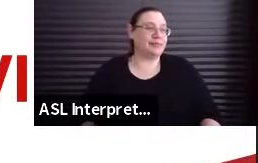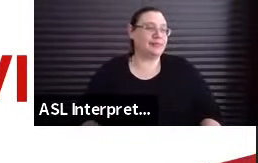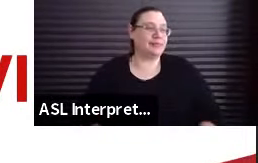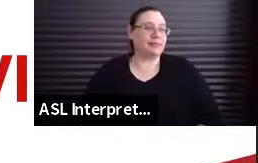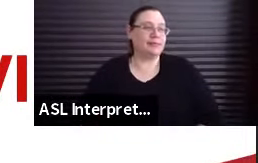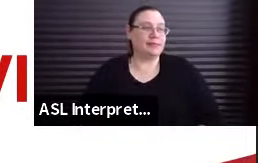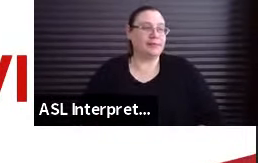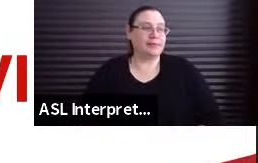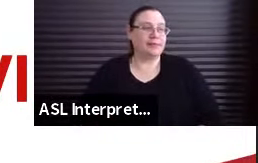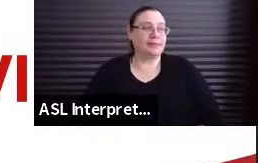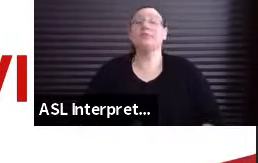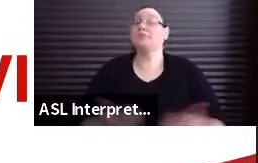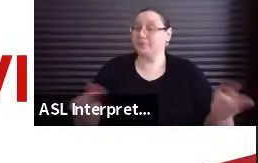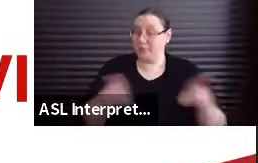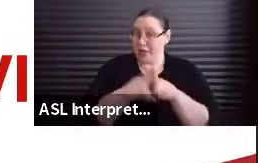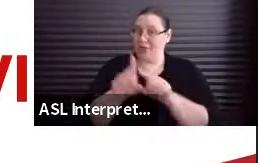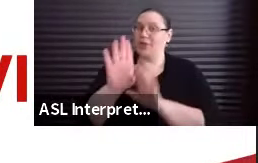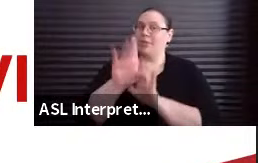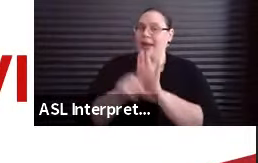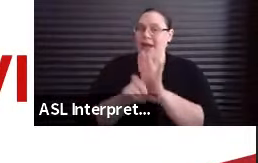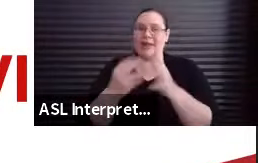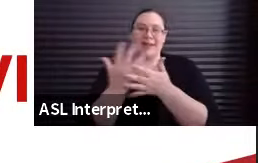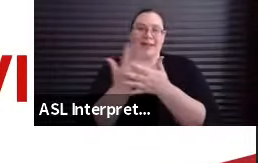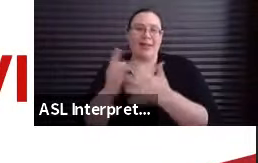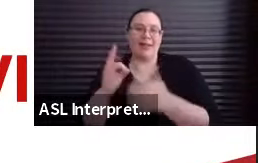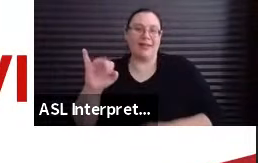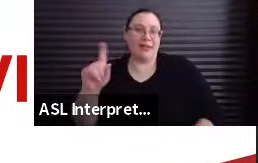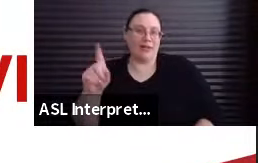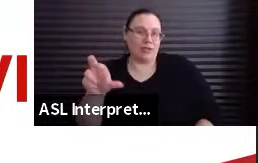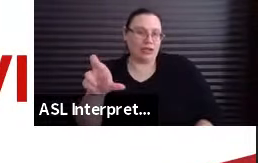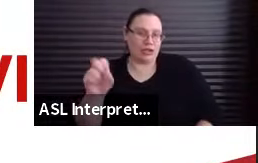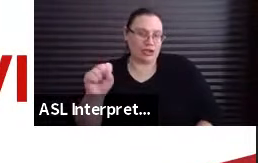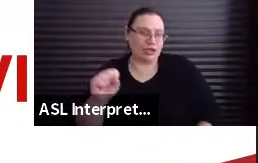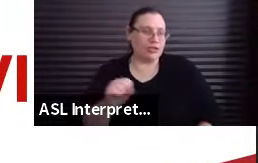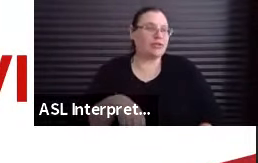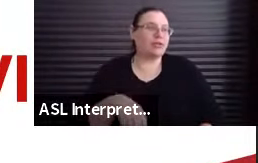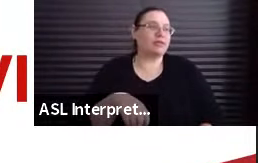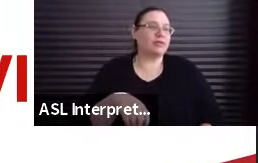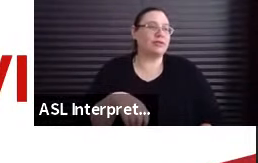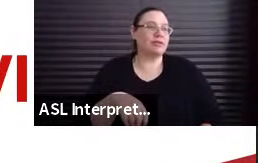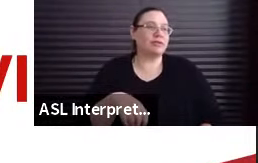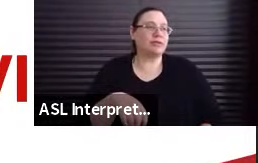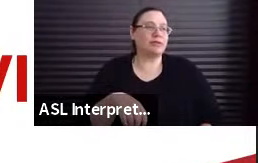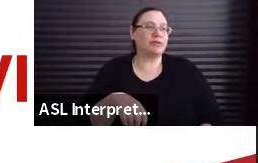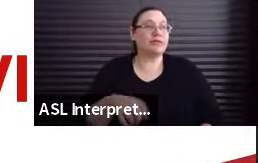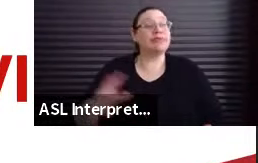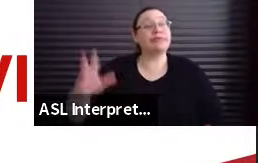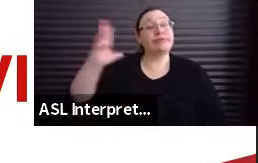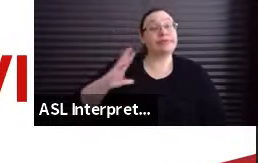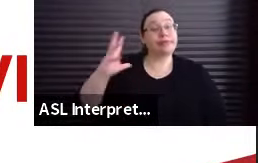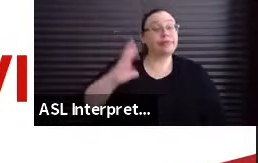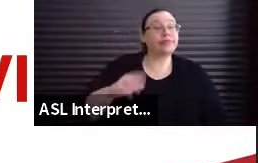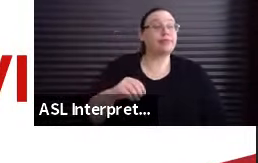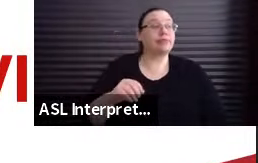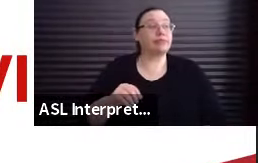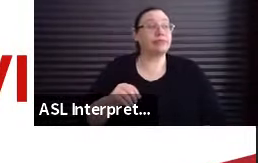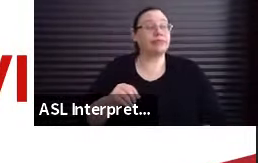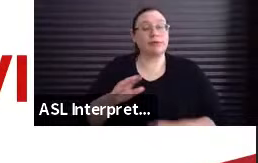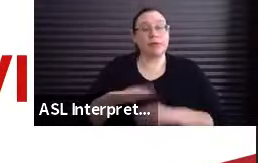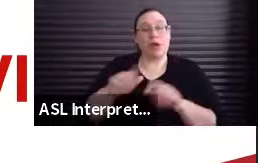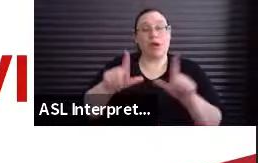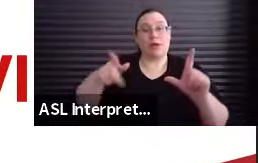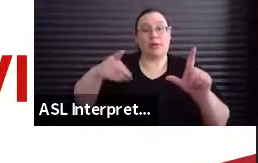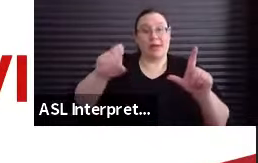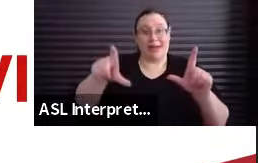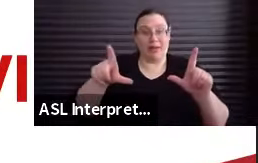There are also backgrounds and filters. So if before, when I was on this panel here, if